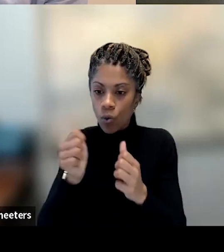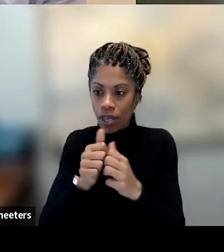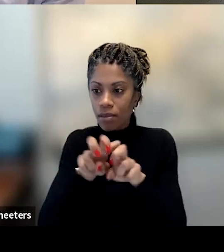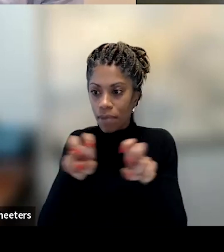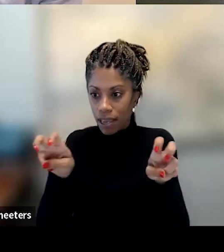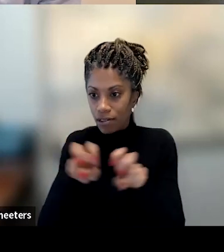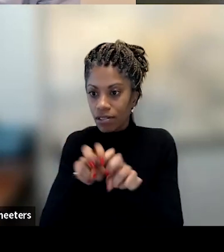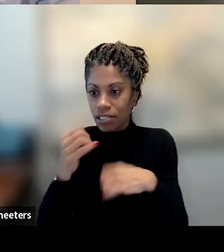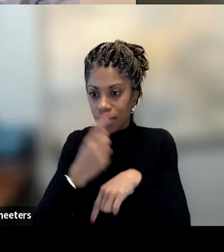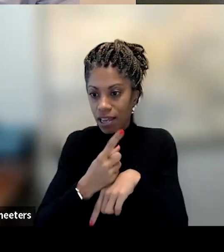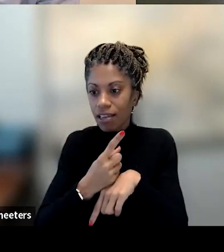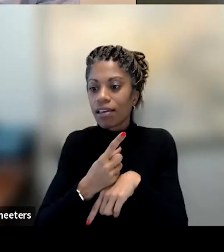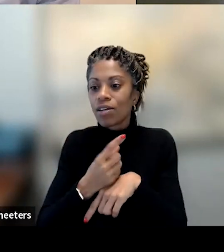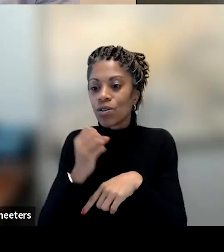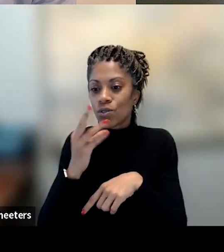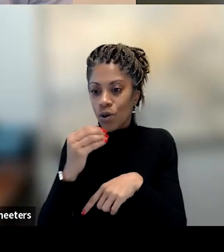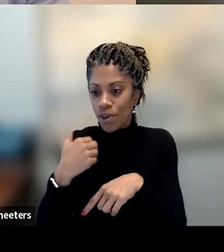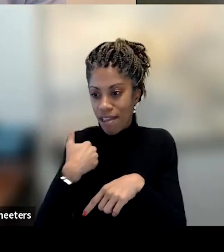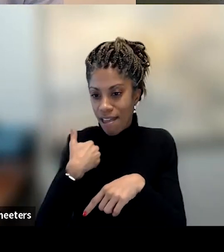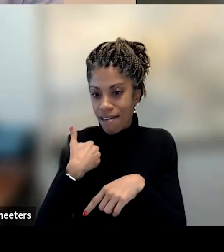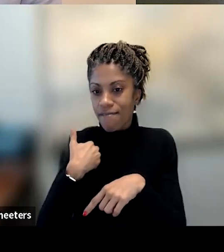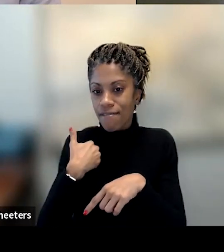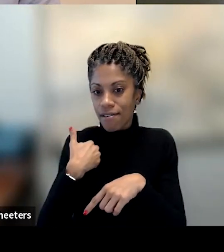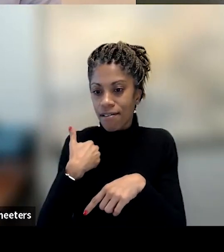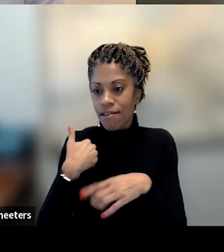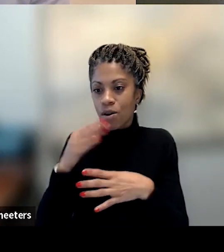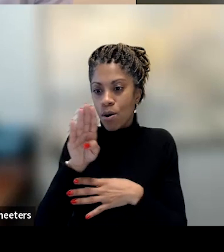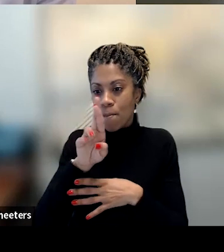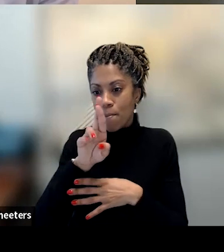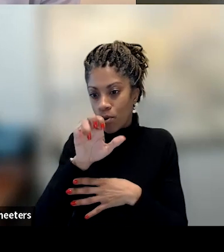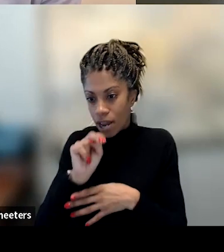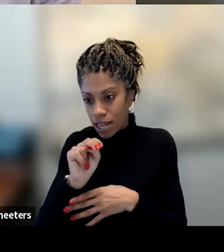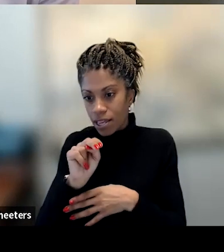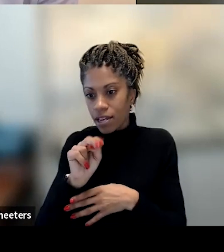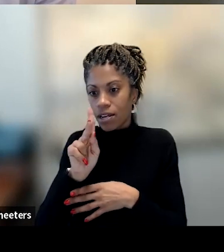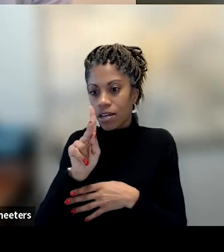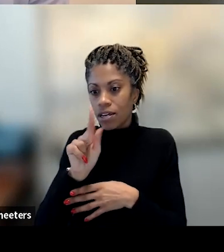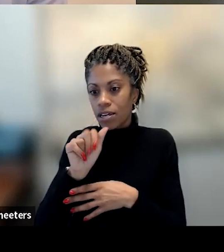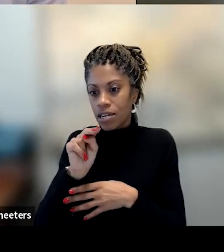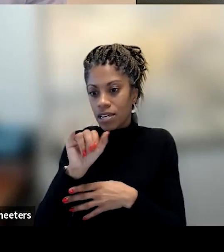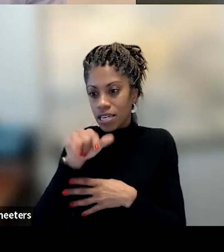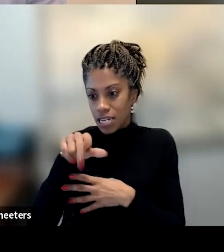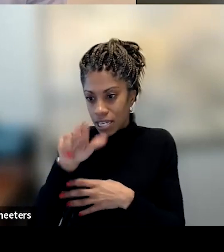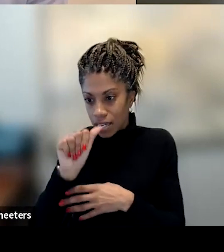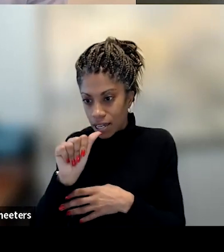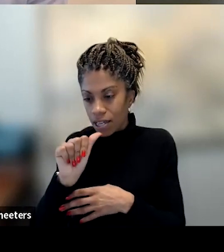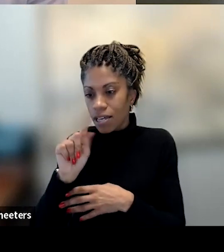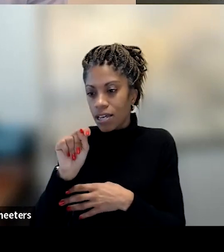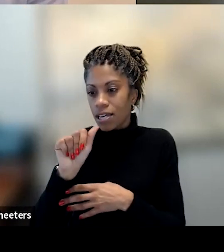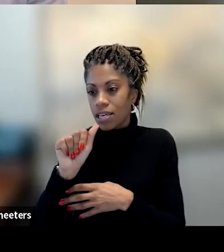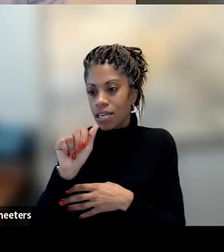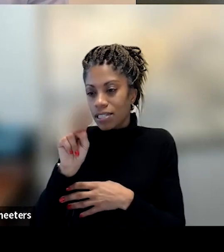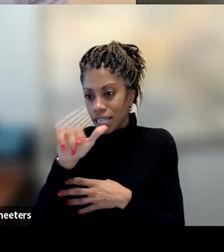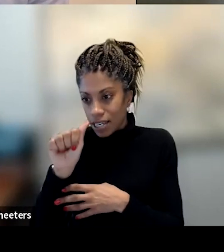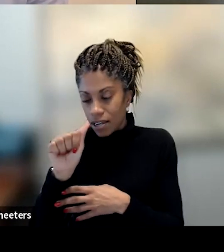today. We have Tanya Barrientos from Robert Wood Johnson Foundation, Bryan Simmons from Arcus Foundation, and Kaniqua Welch from the Kresge Foundation all joining us